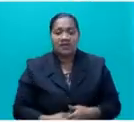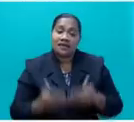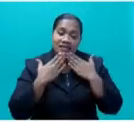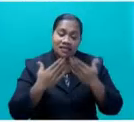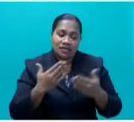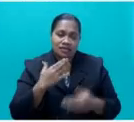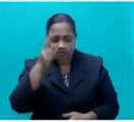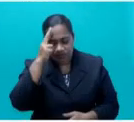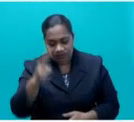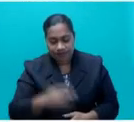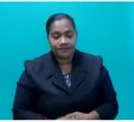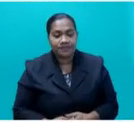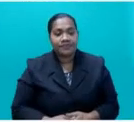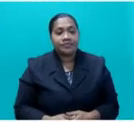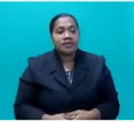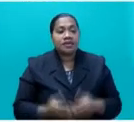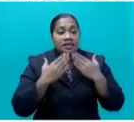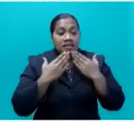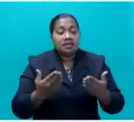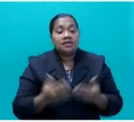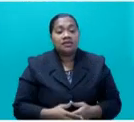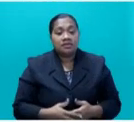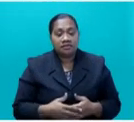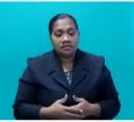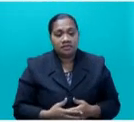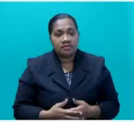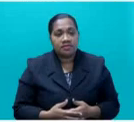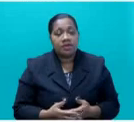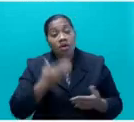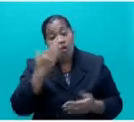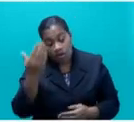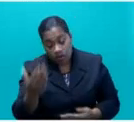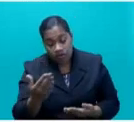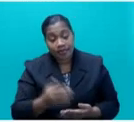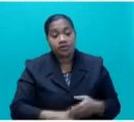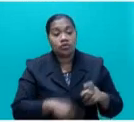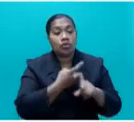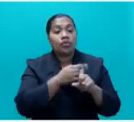Thank you, Minister. Honourable Linda Kurundani, you have the floor.